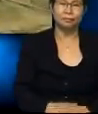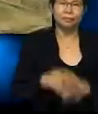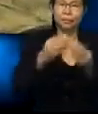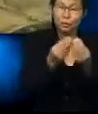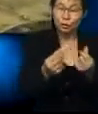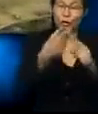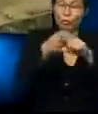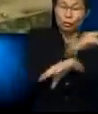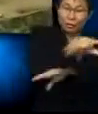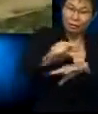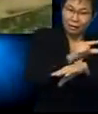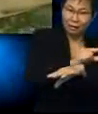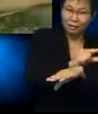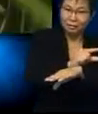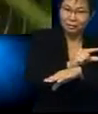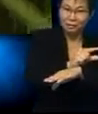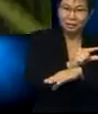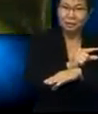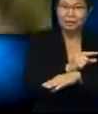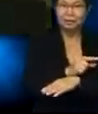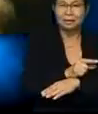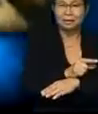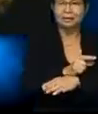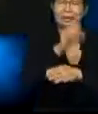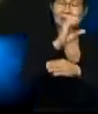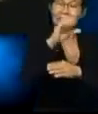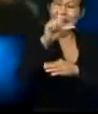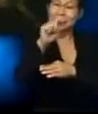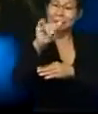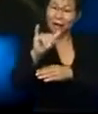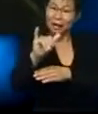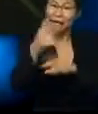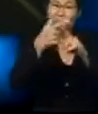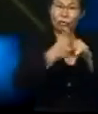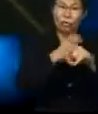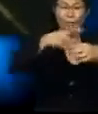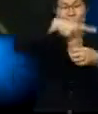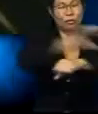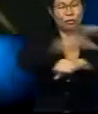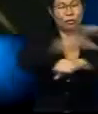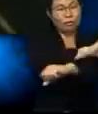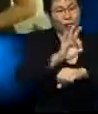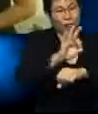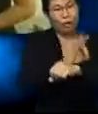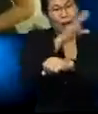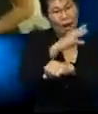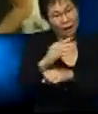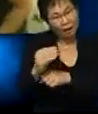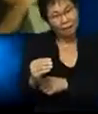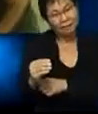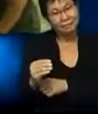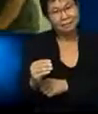The soil from the garden, the clay from the paddy field,